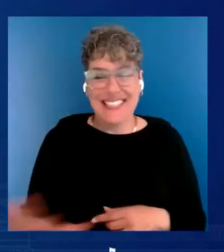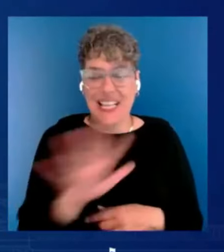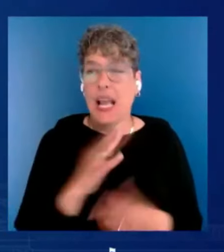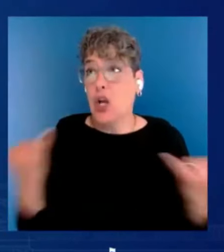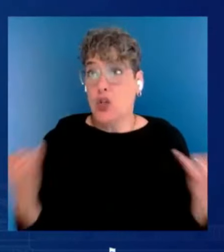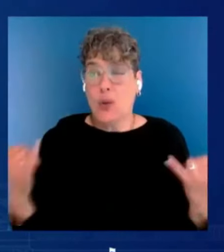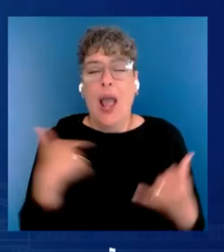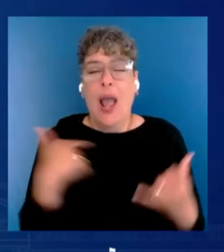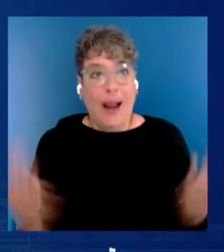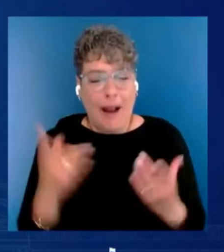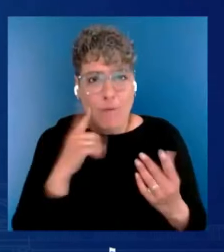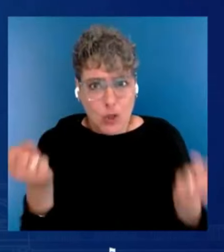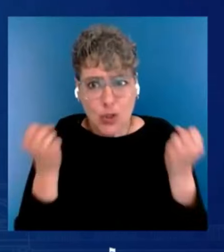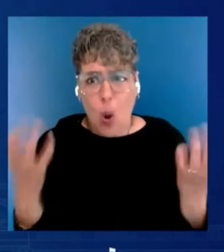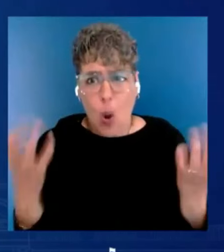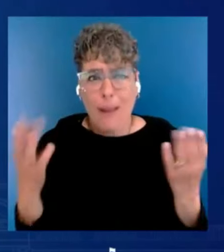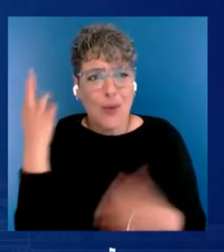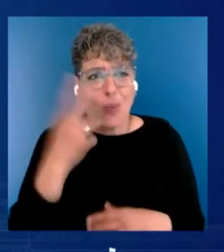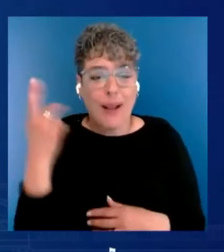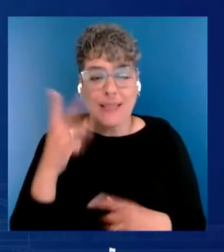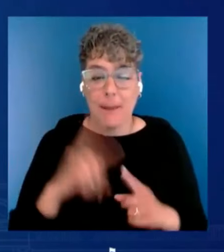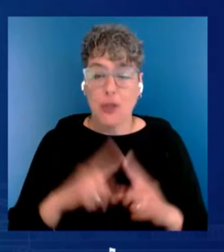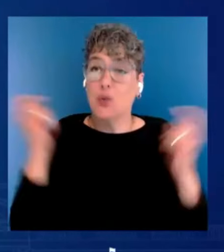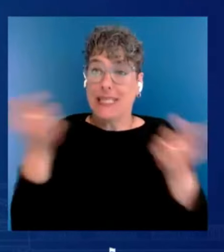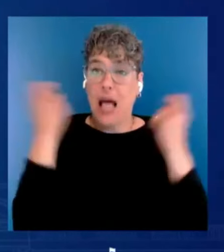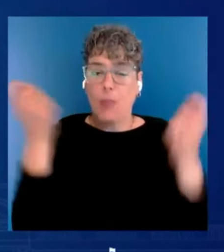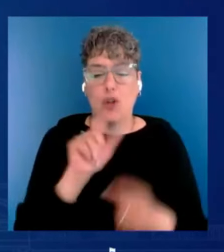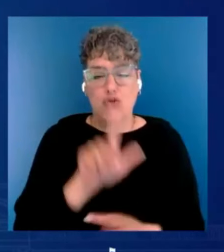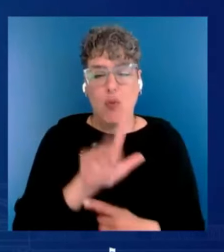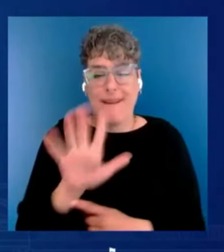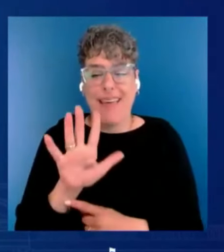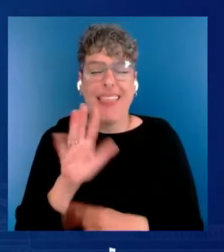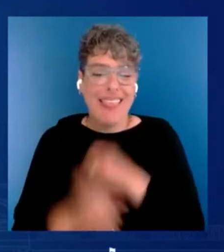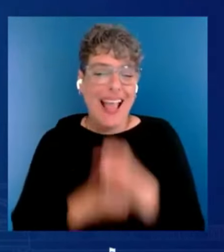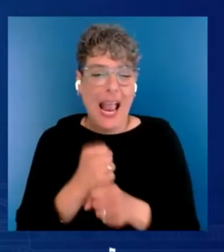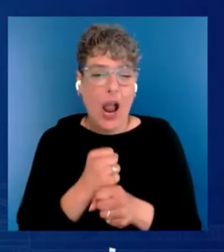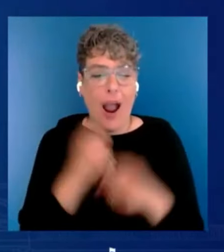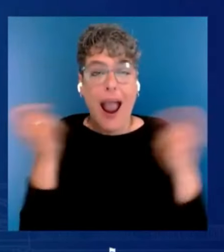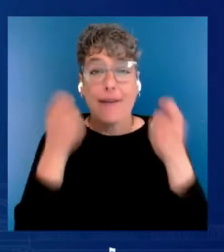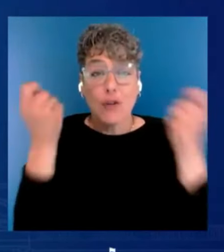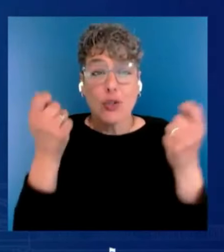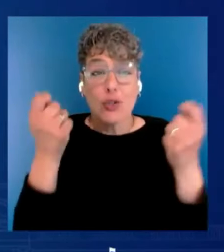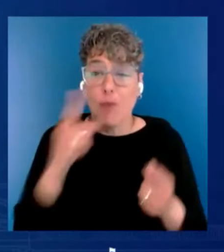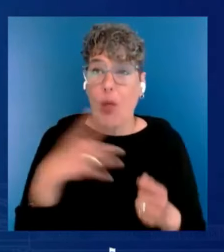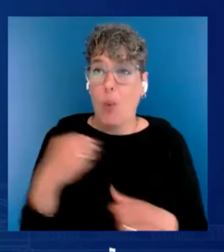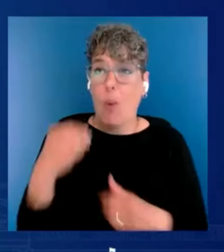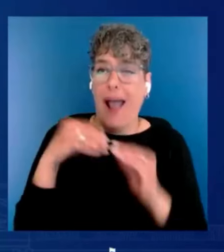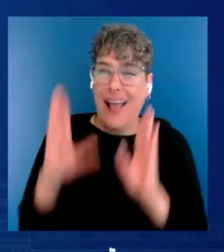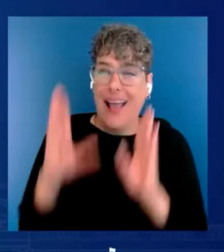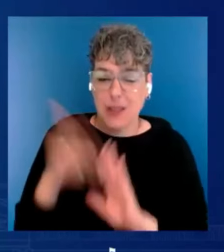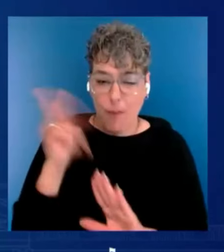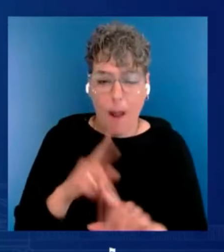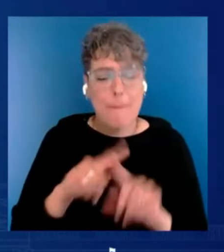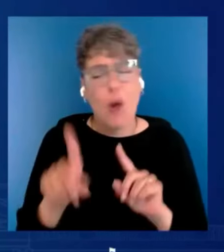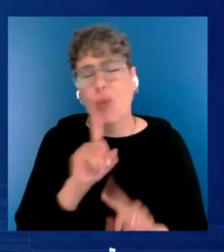celebrate this incredible 25th anniversary of the White House Initiative, but also really to celebrate all of you, the communities we come from, and the